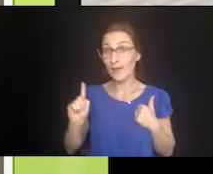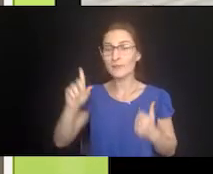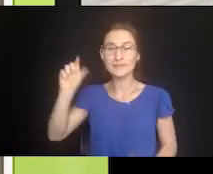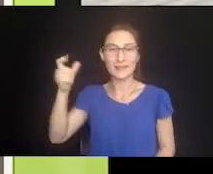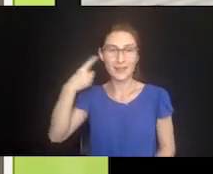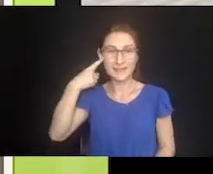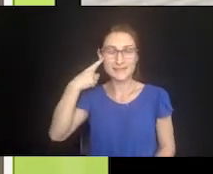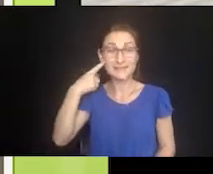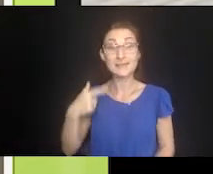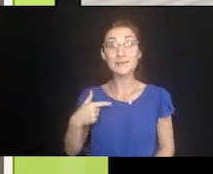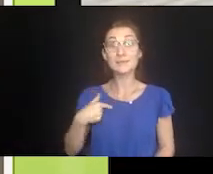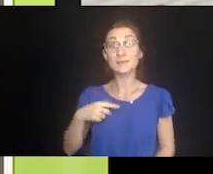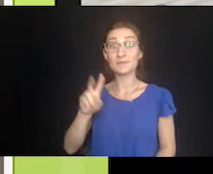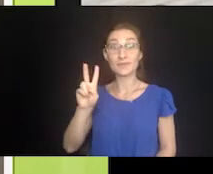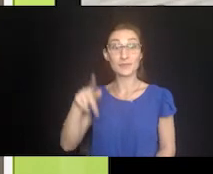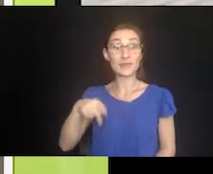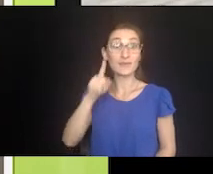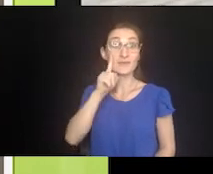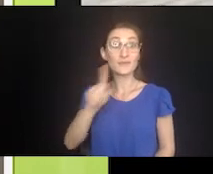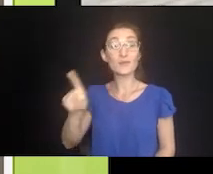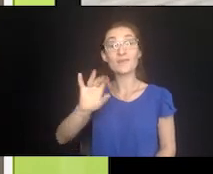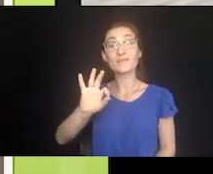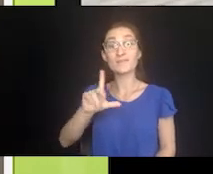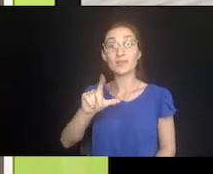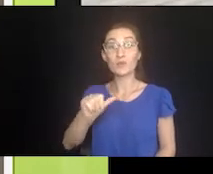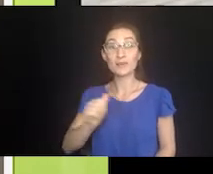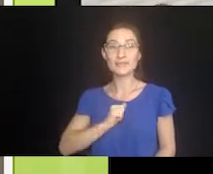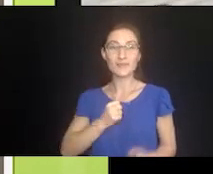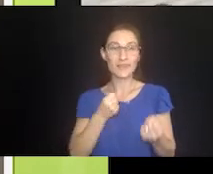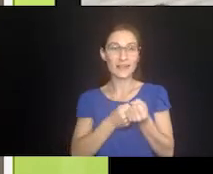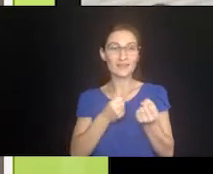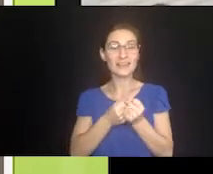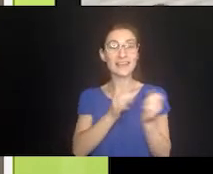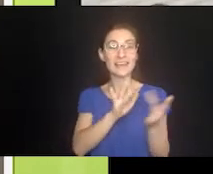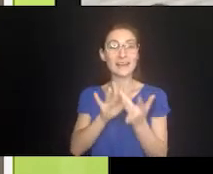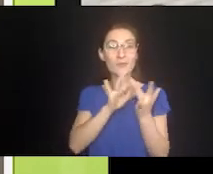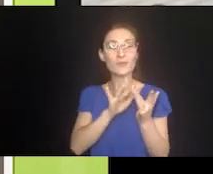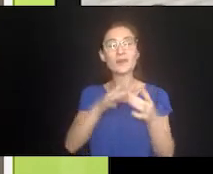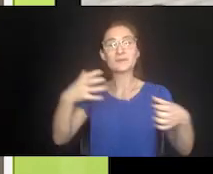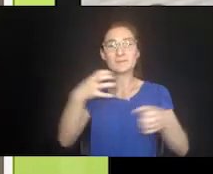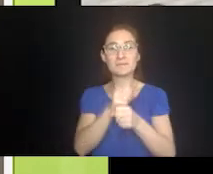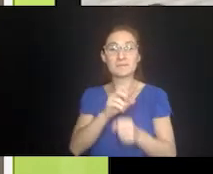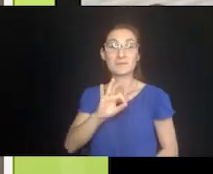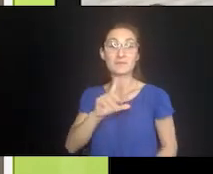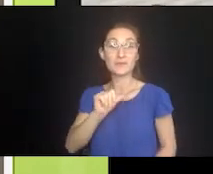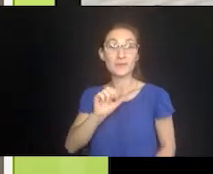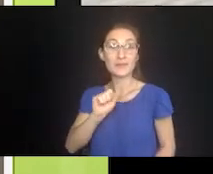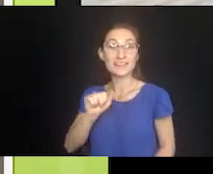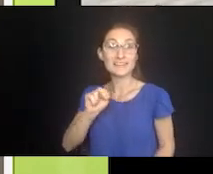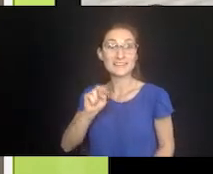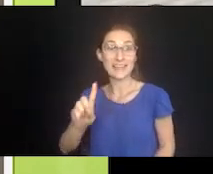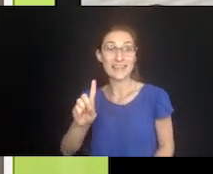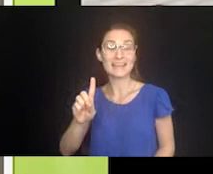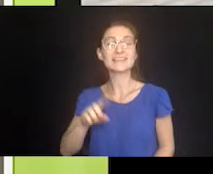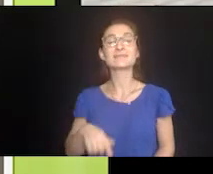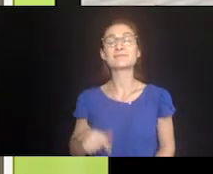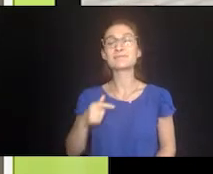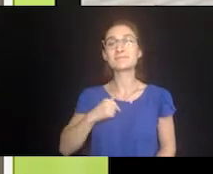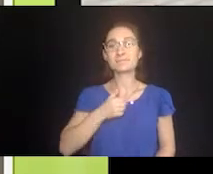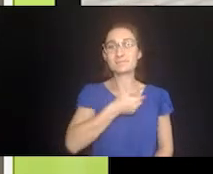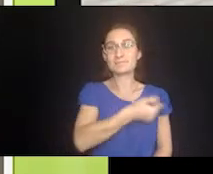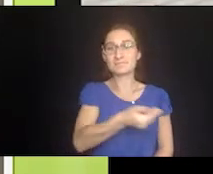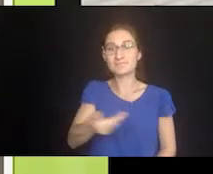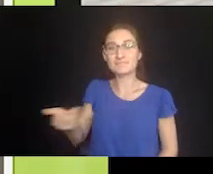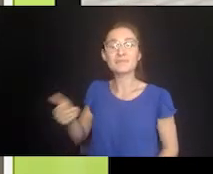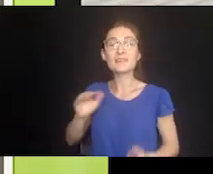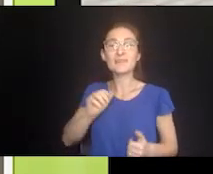in Tallahassee. I'm the Vice President of Florida's Self-Advocates Network, or Florida STAN for short.